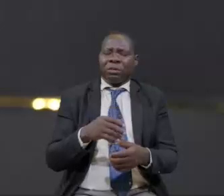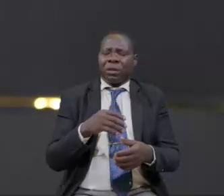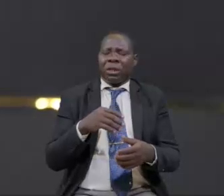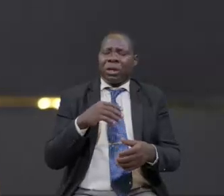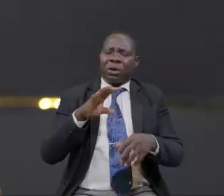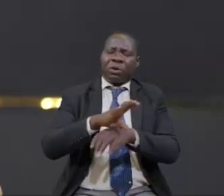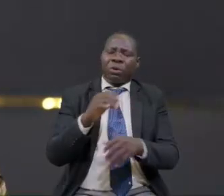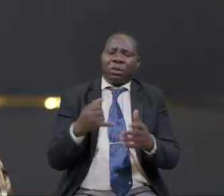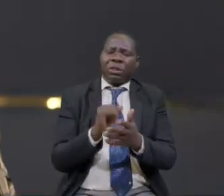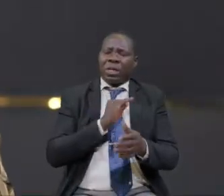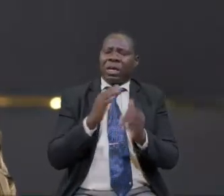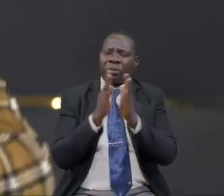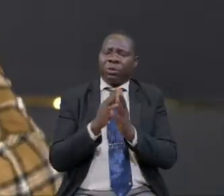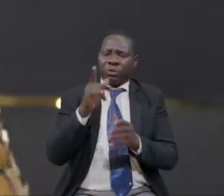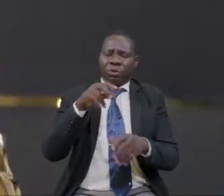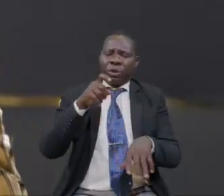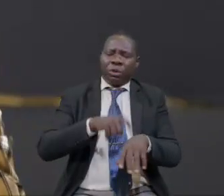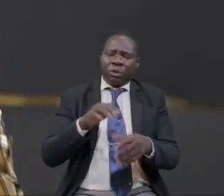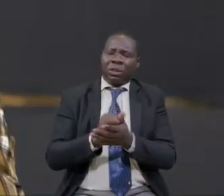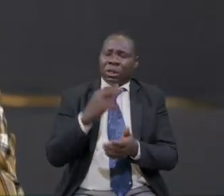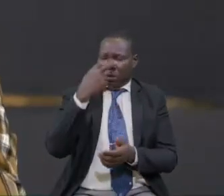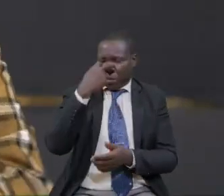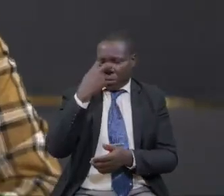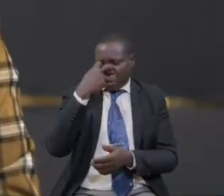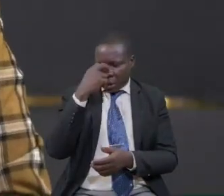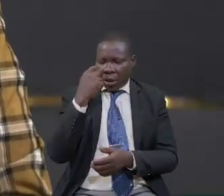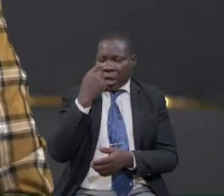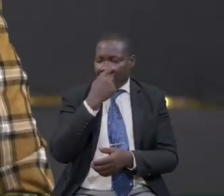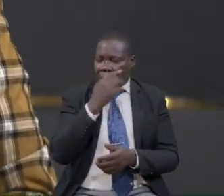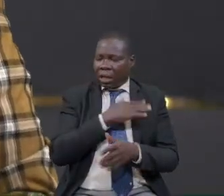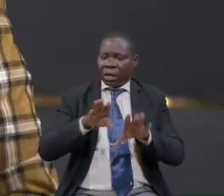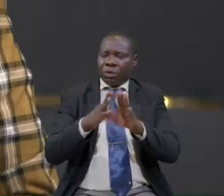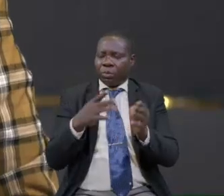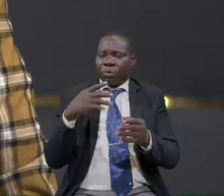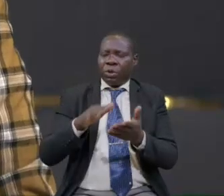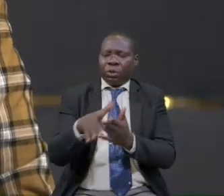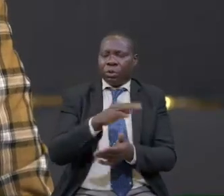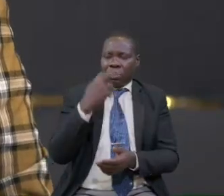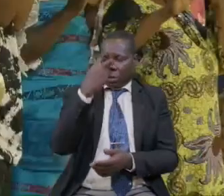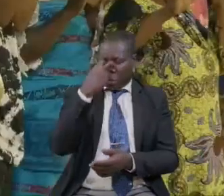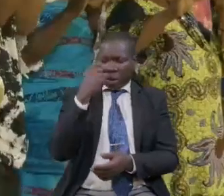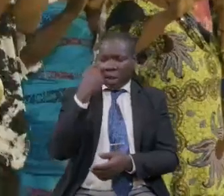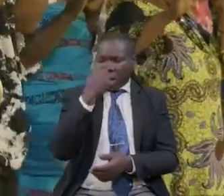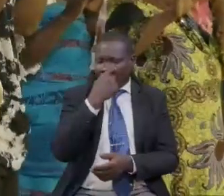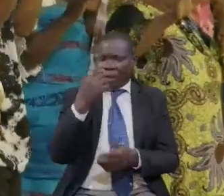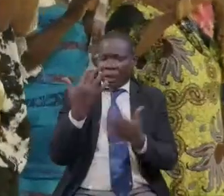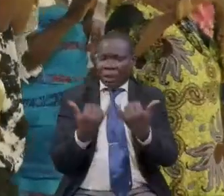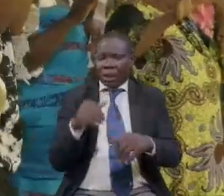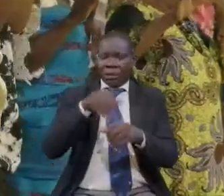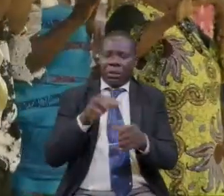blind eyes and open those blind eyes now in Jesus' name.